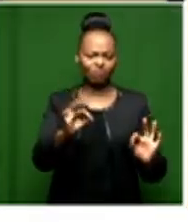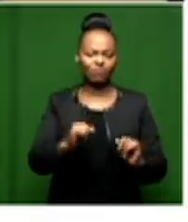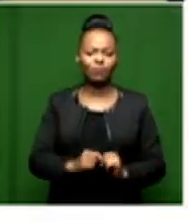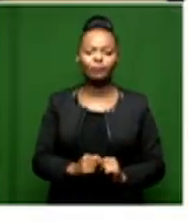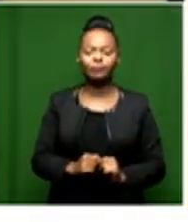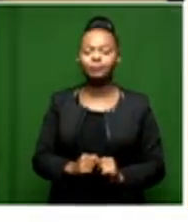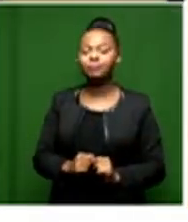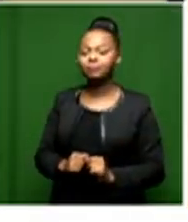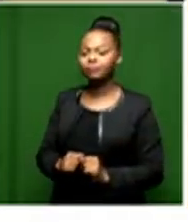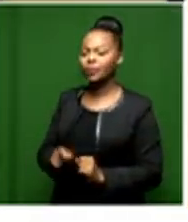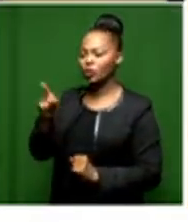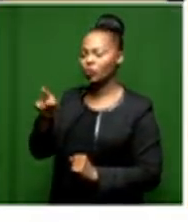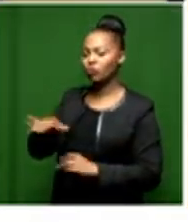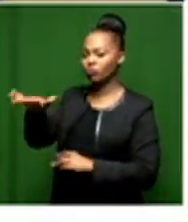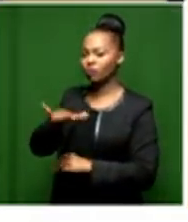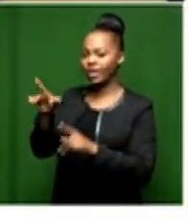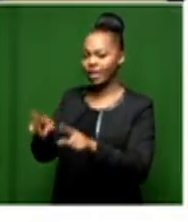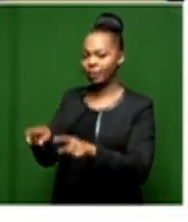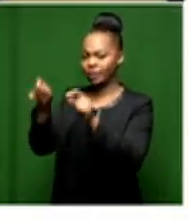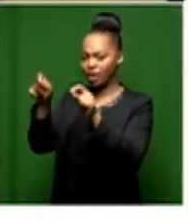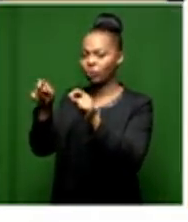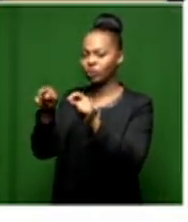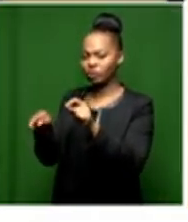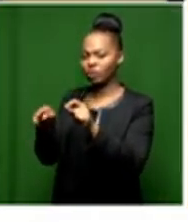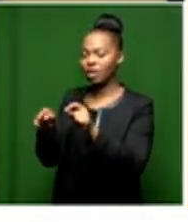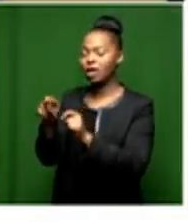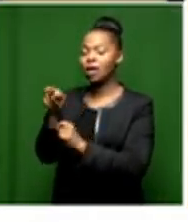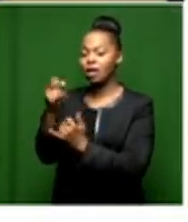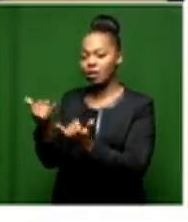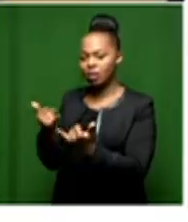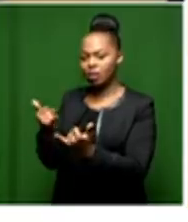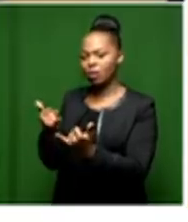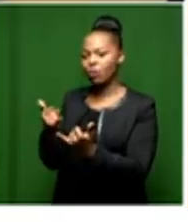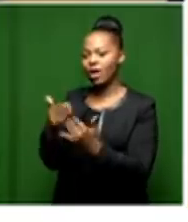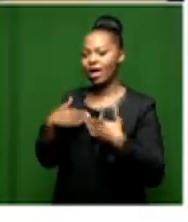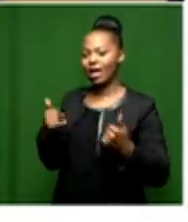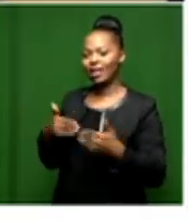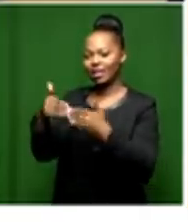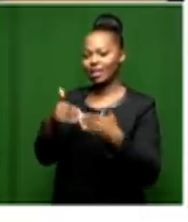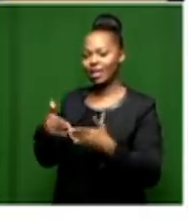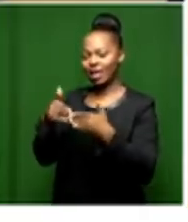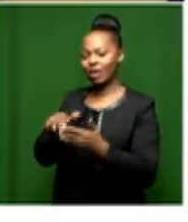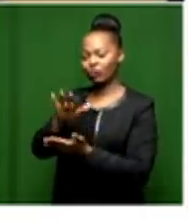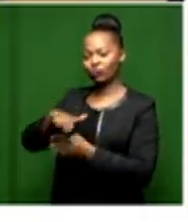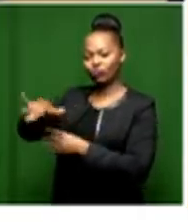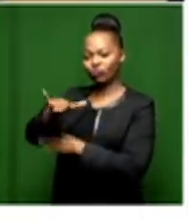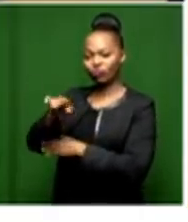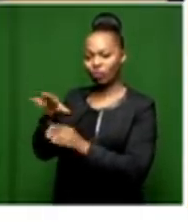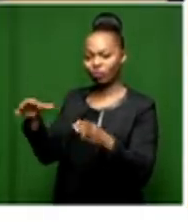You're based in Cape Town, and we've been reporting this morning, particularly within the healthcare sector, we're saying